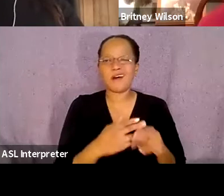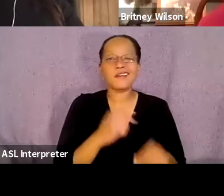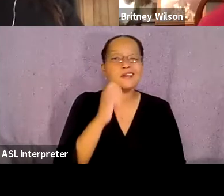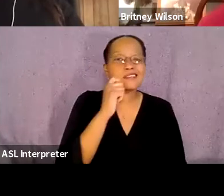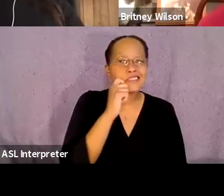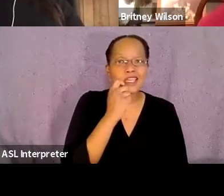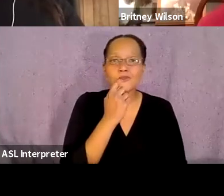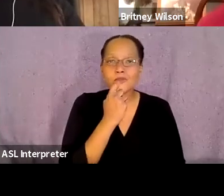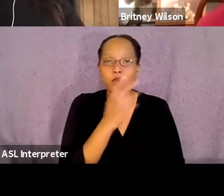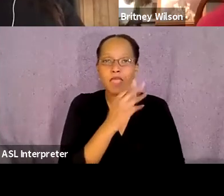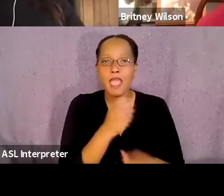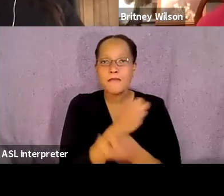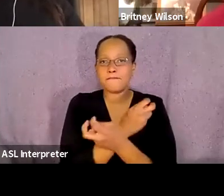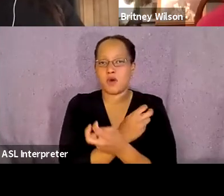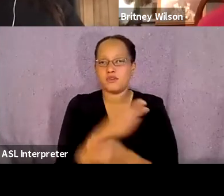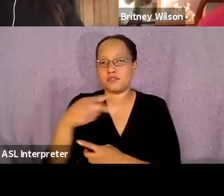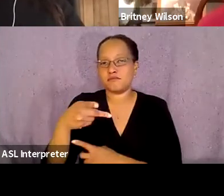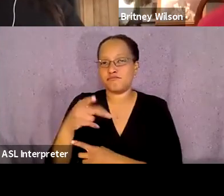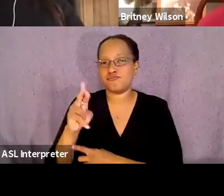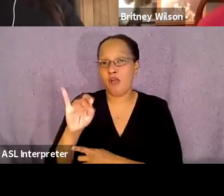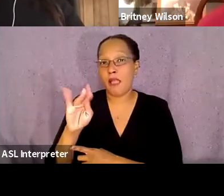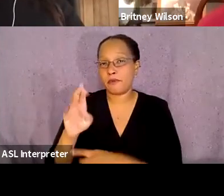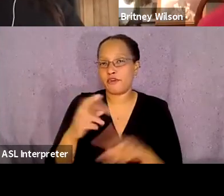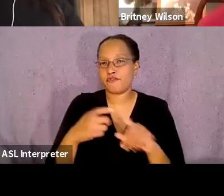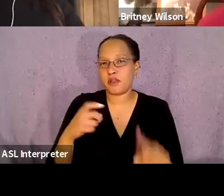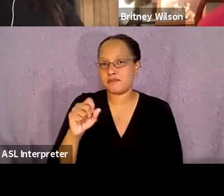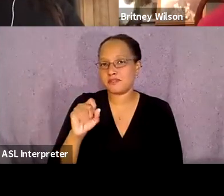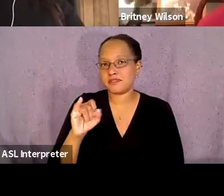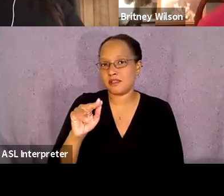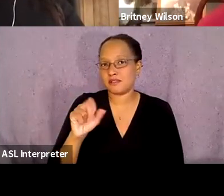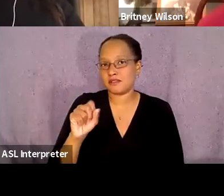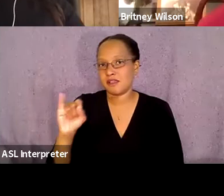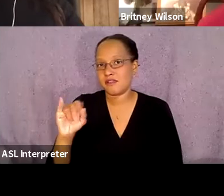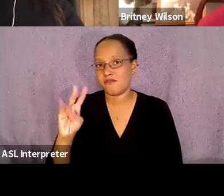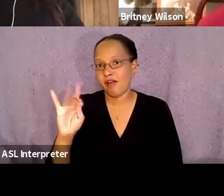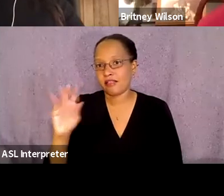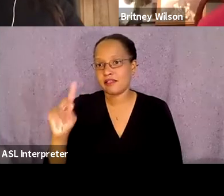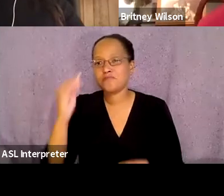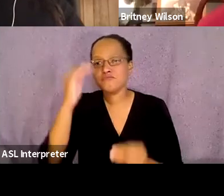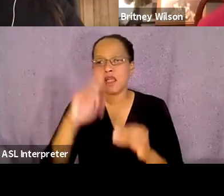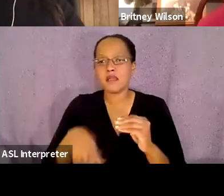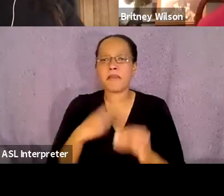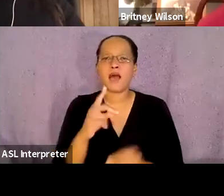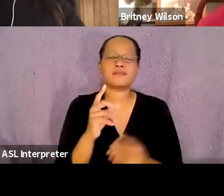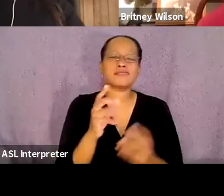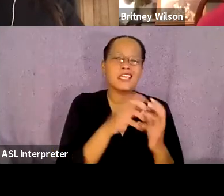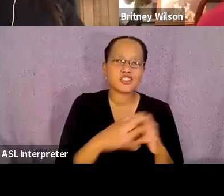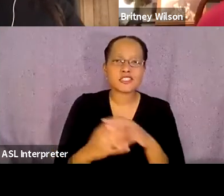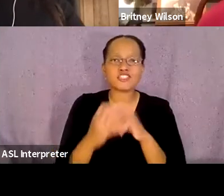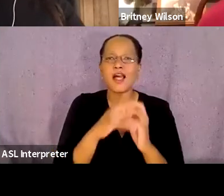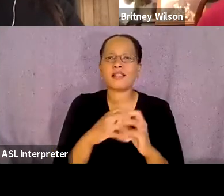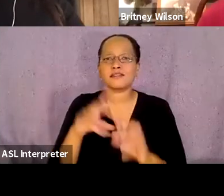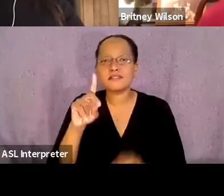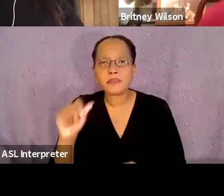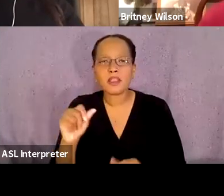put out, to learn more about becoming comfortable talking about disability and intersectionality. What advice can you give me to be better